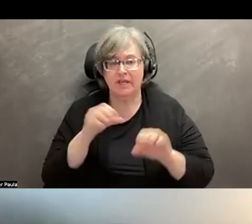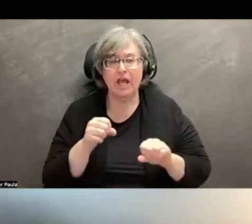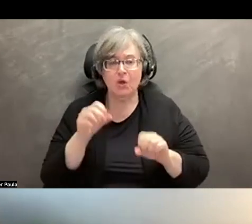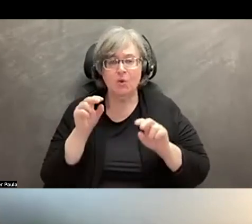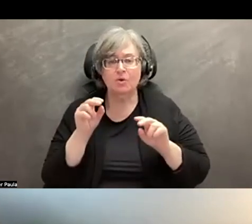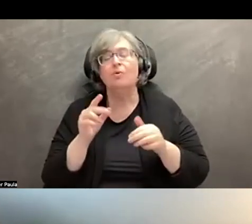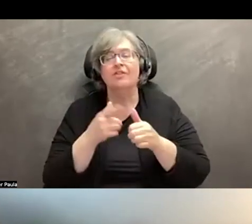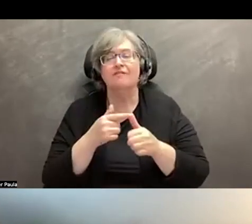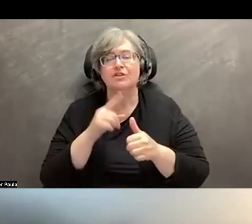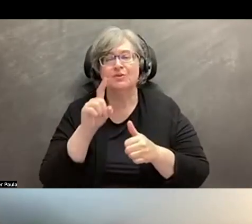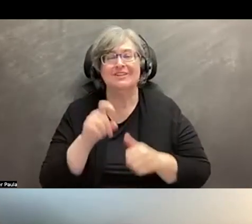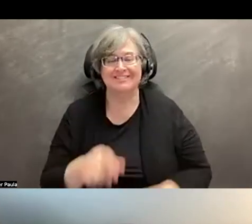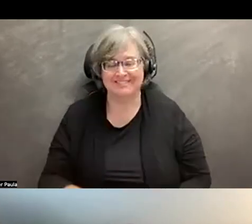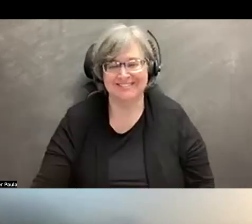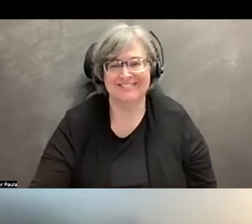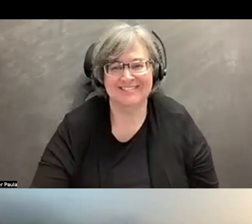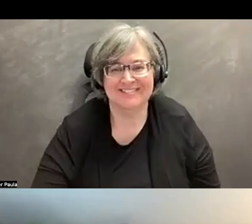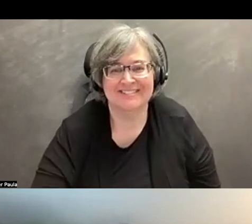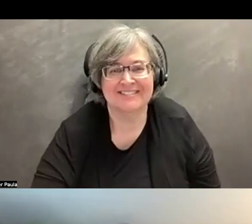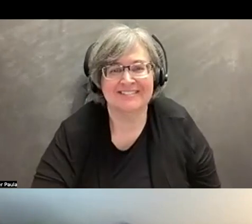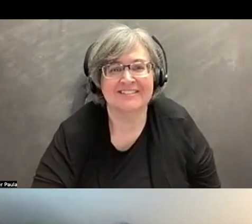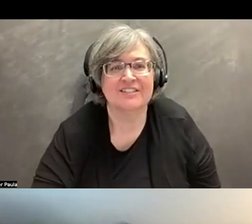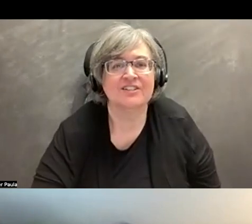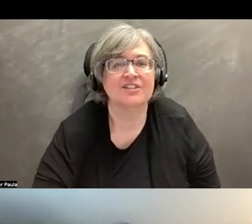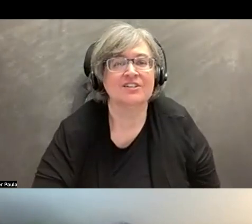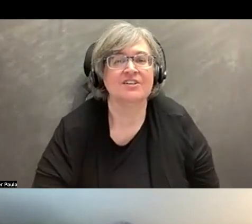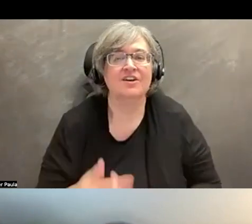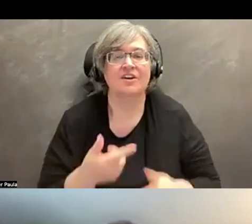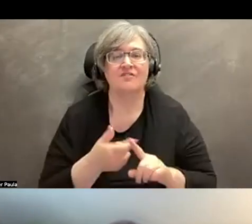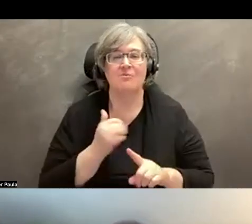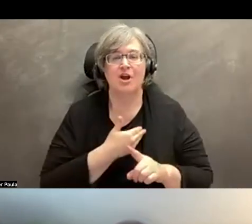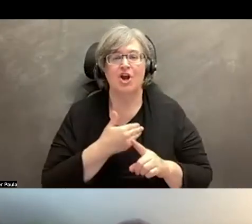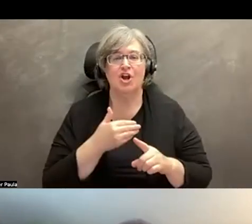or the first question from our audience.